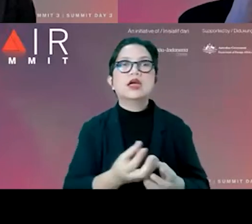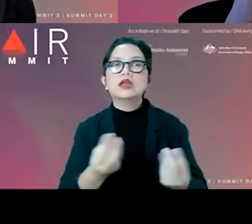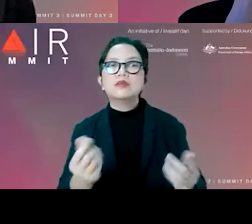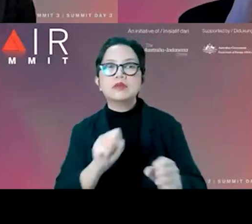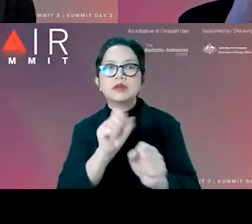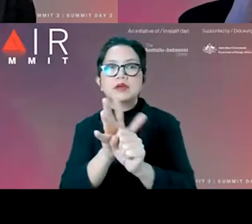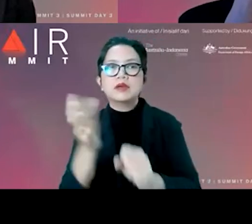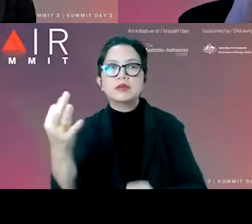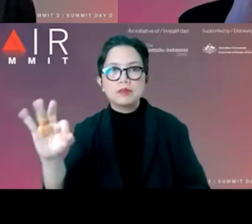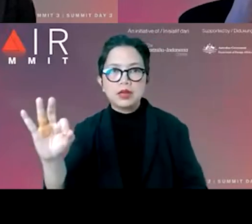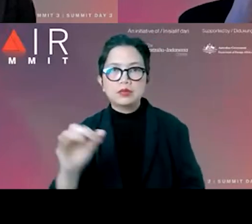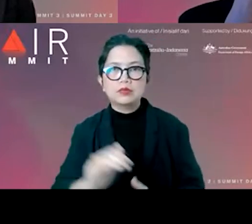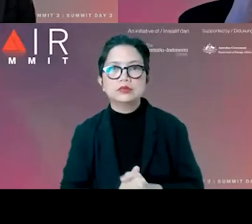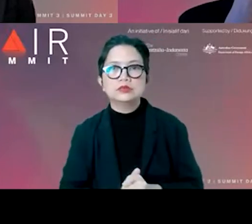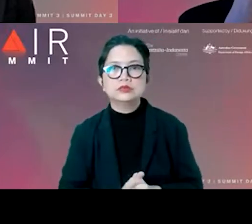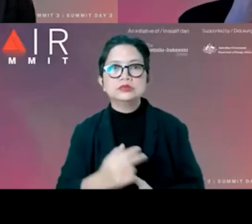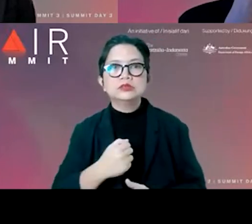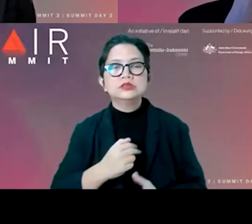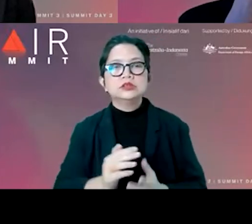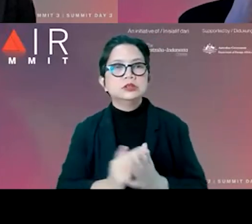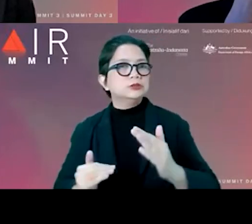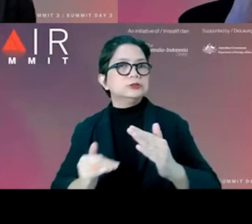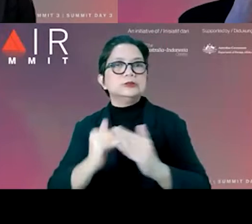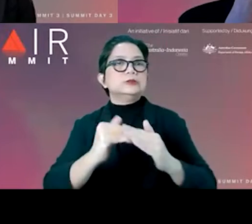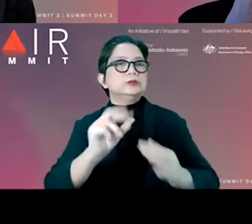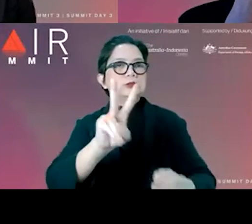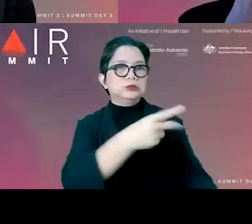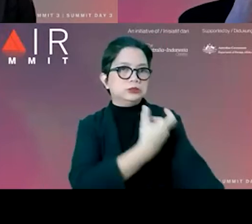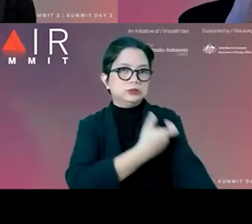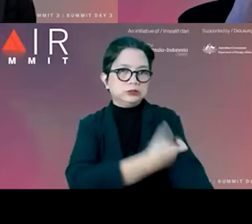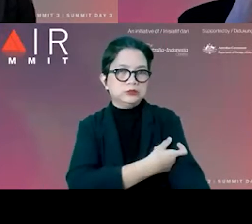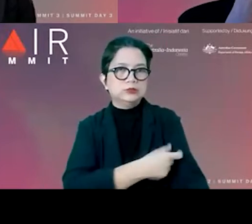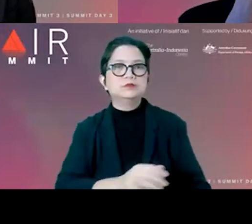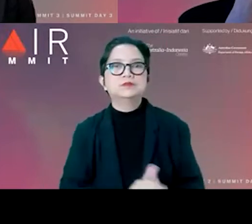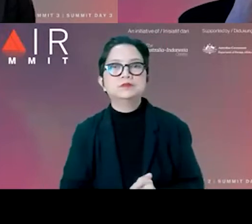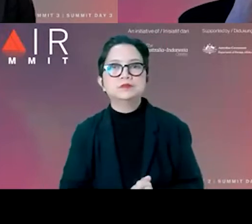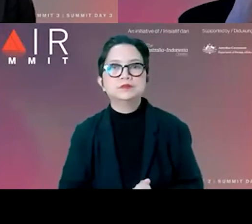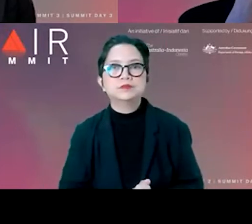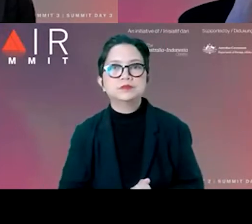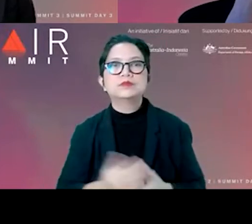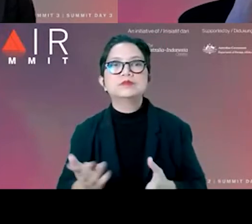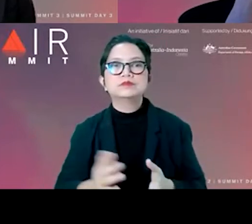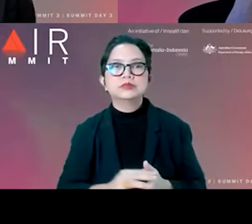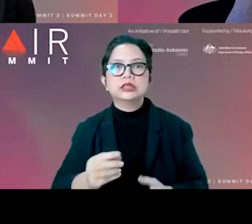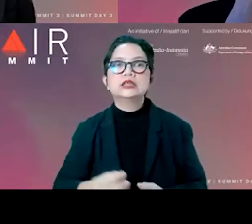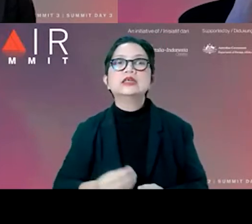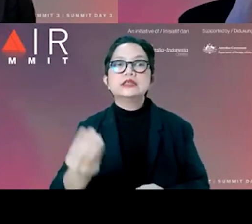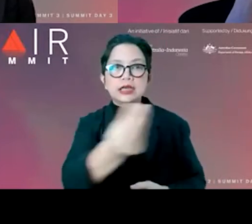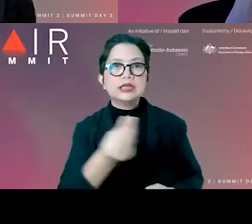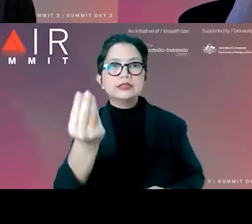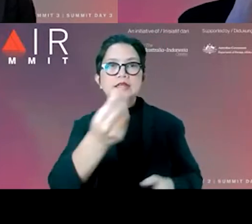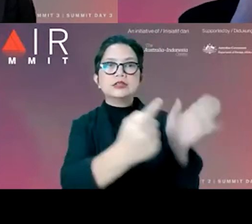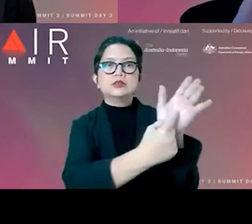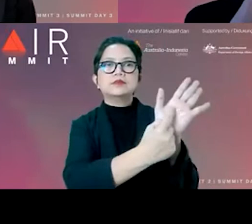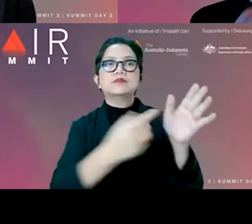is that to go into anywhere, you really need to show that you're vaccinated. They've got a very good tracing app that they use, and a check-in